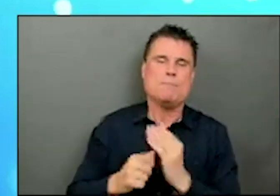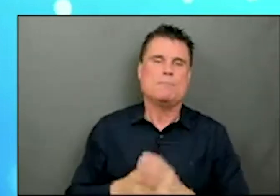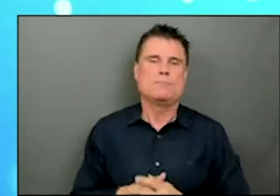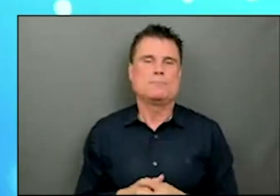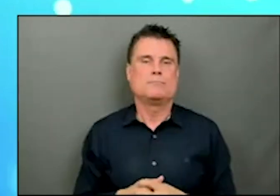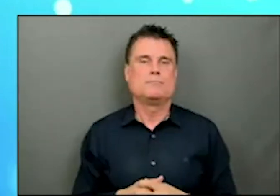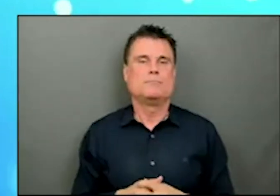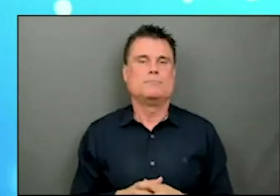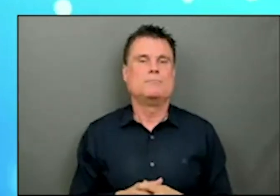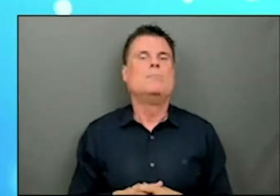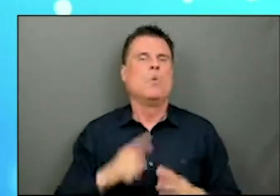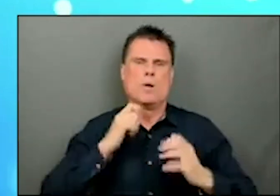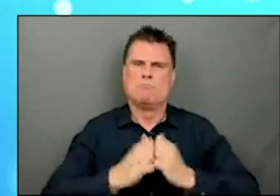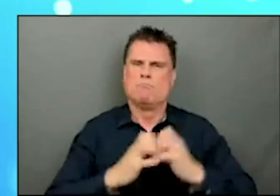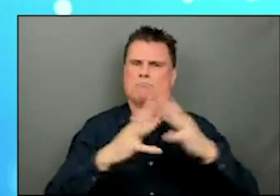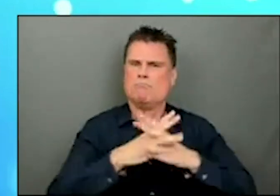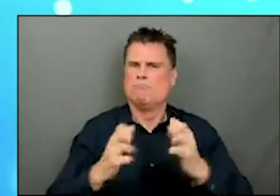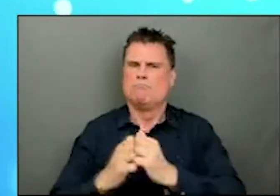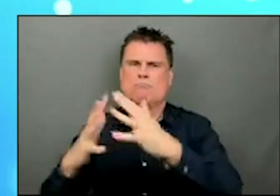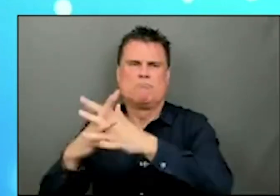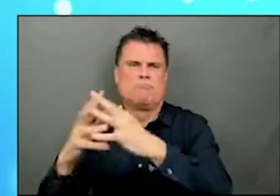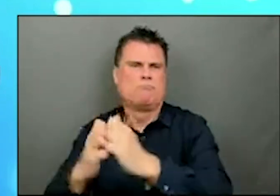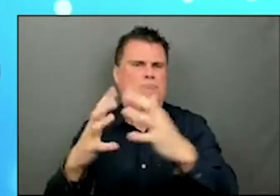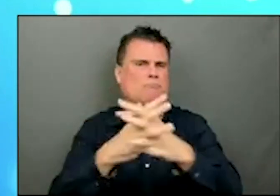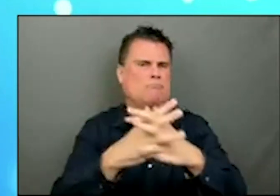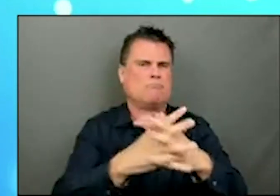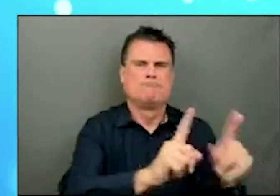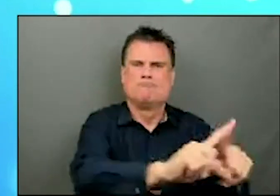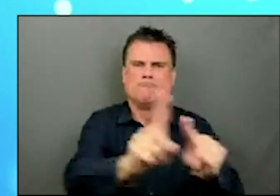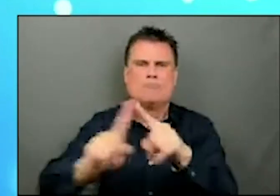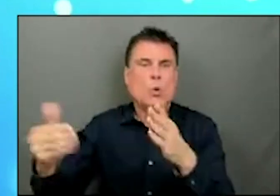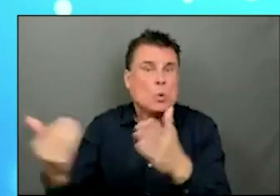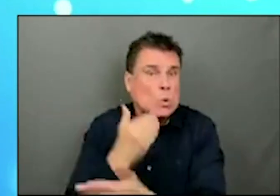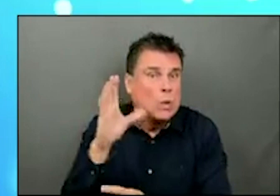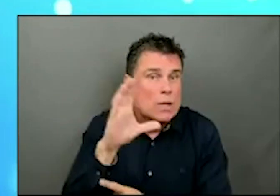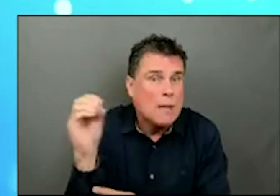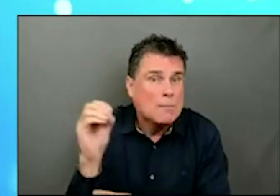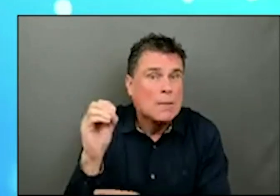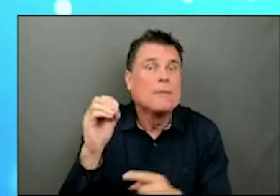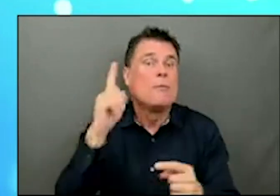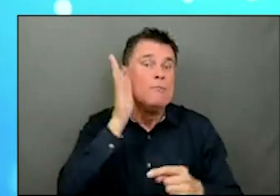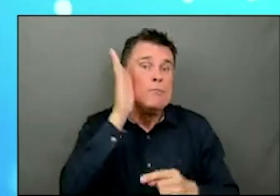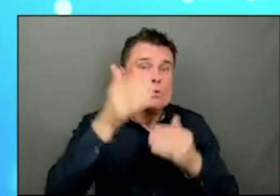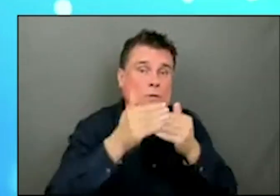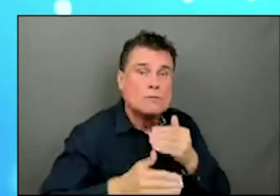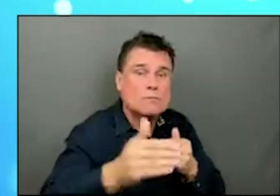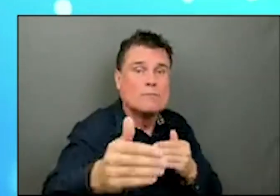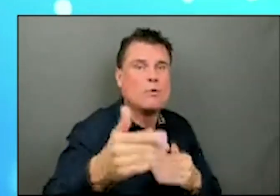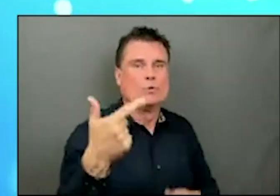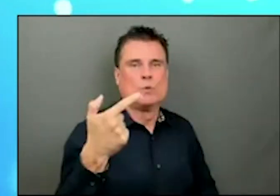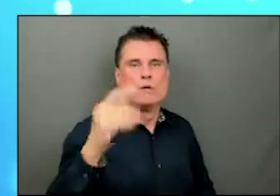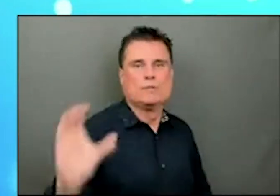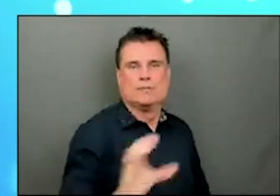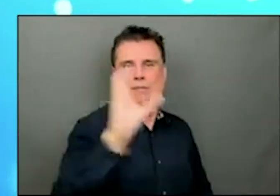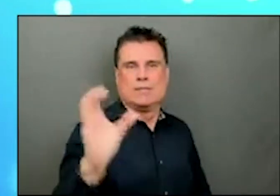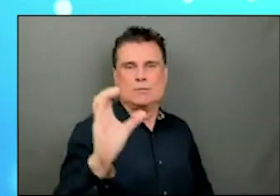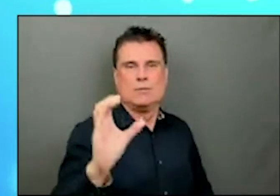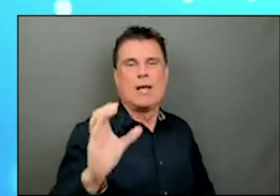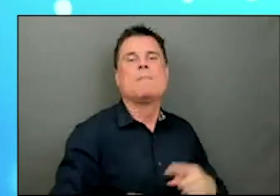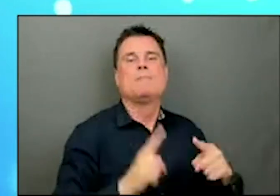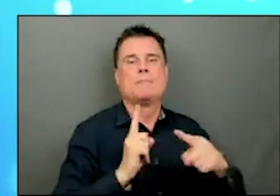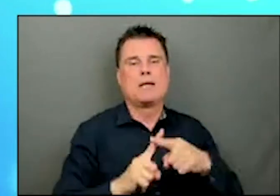of many BC companies today and those that will come tomorrow into the 21st century and our digital low-carbon